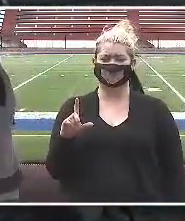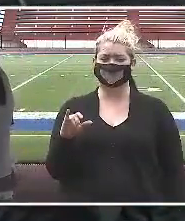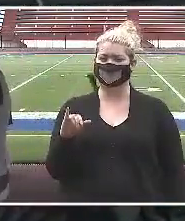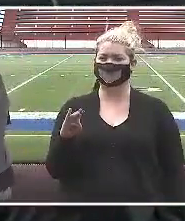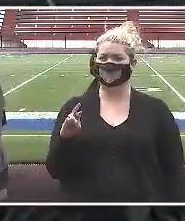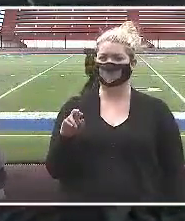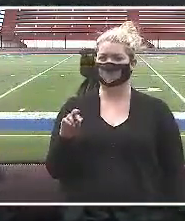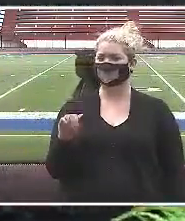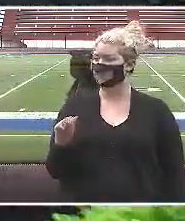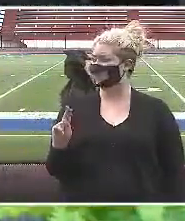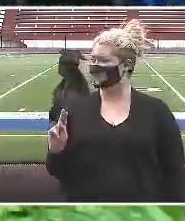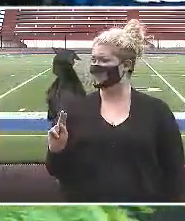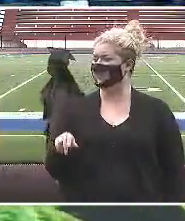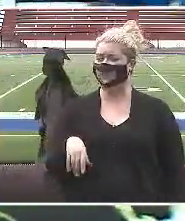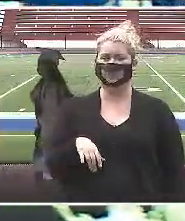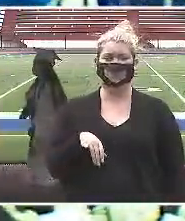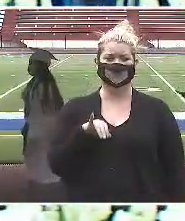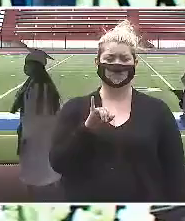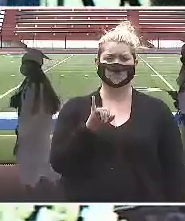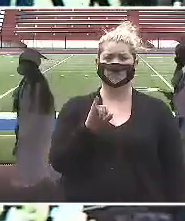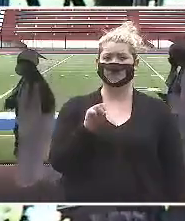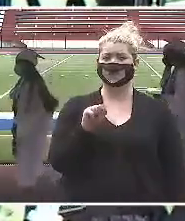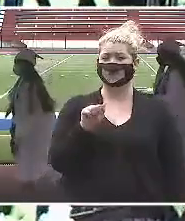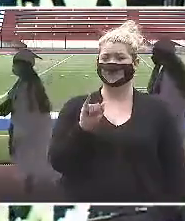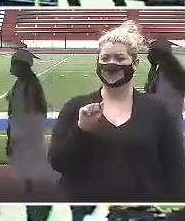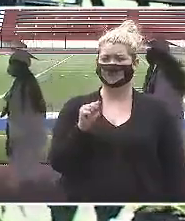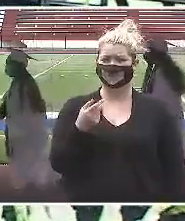Isaiah Freeman.